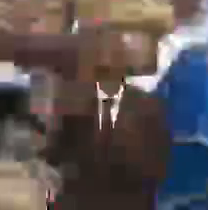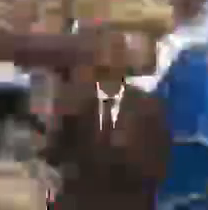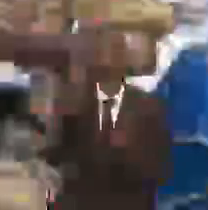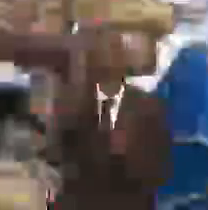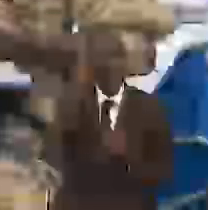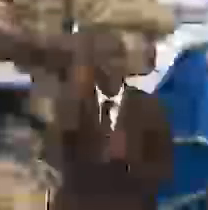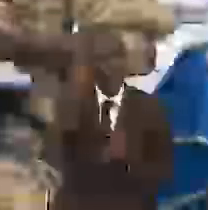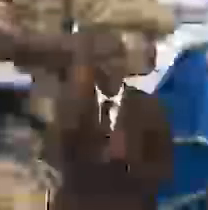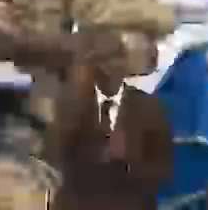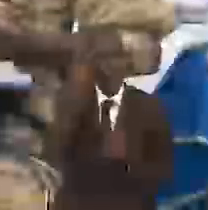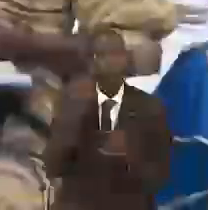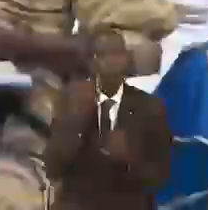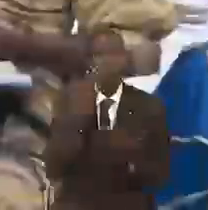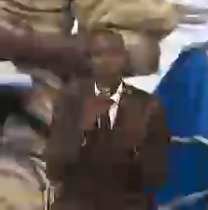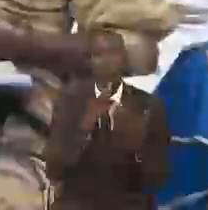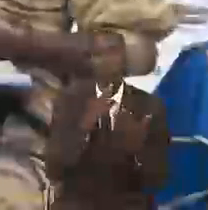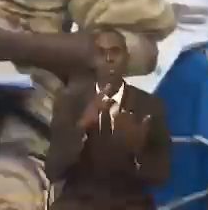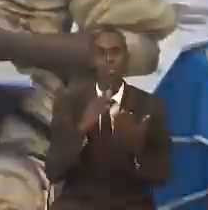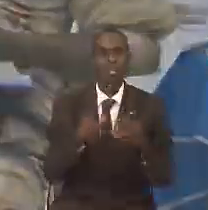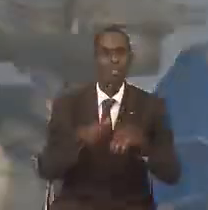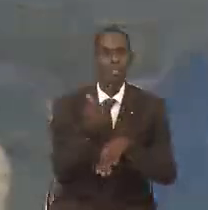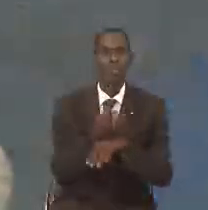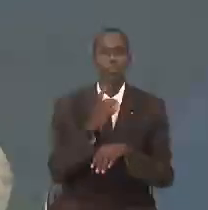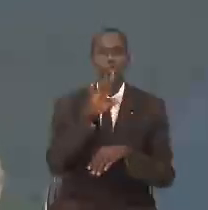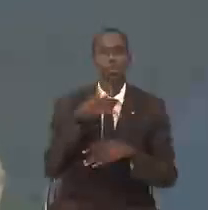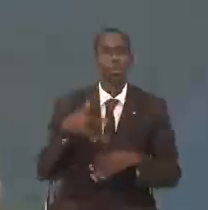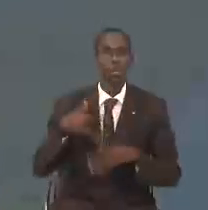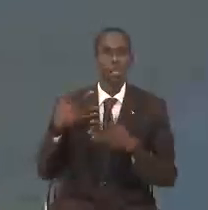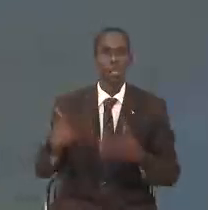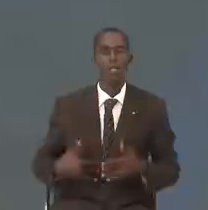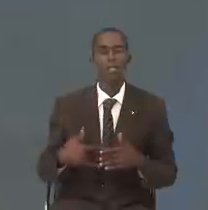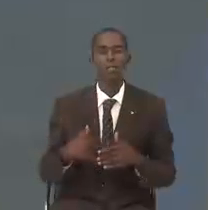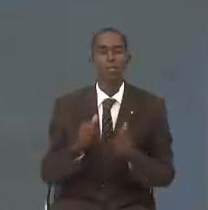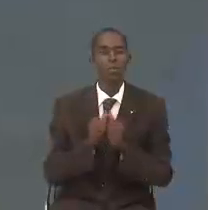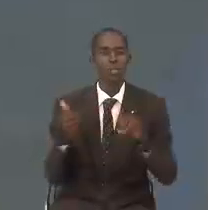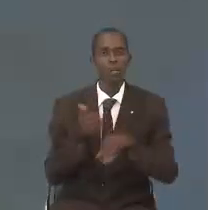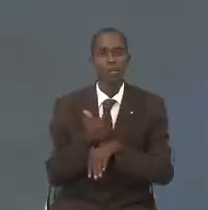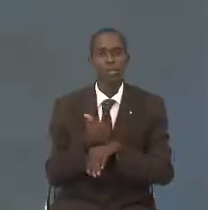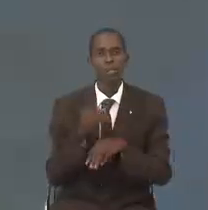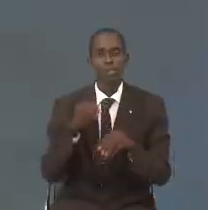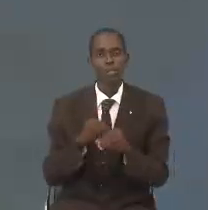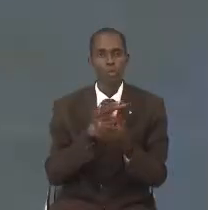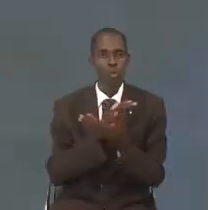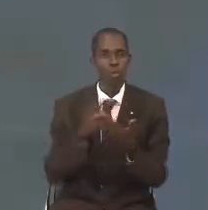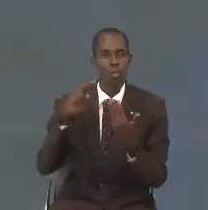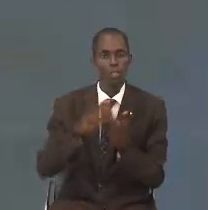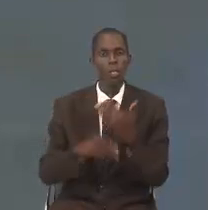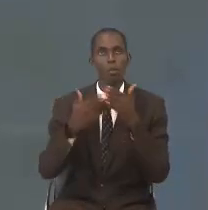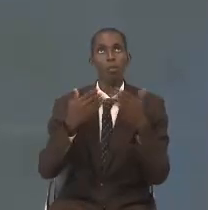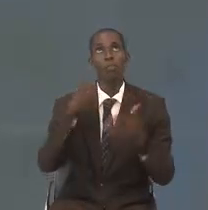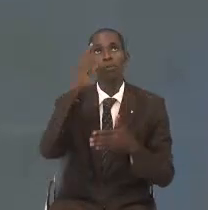may establish your hearts unblameable in holiness before God. That's a